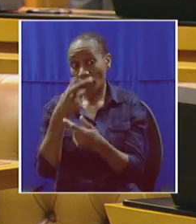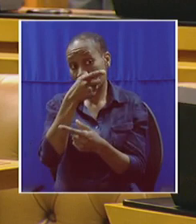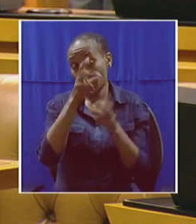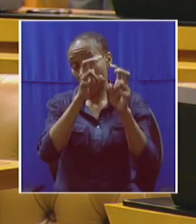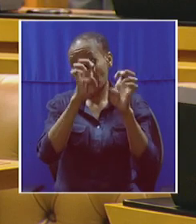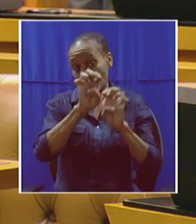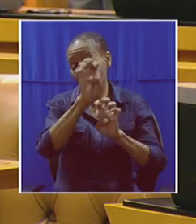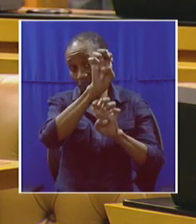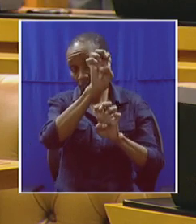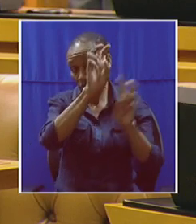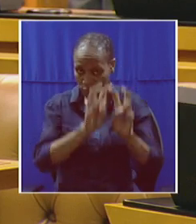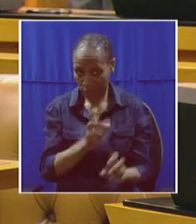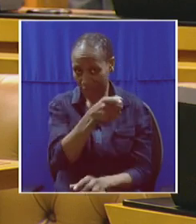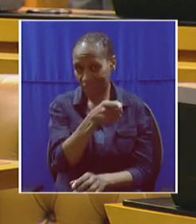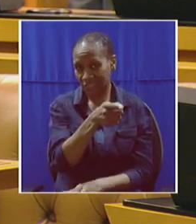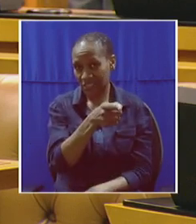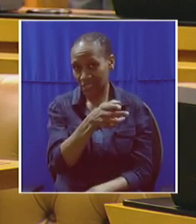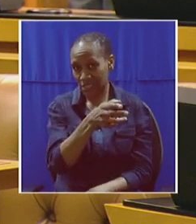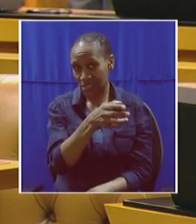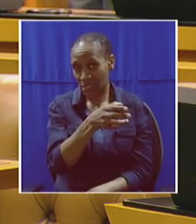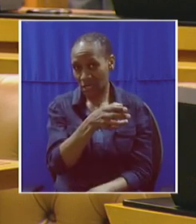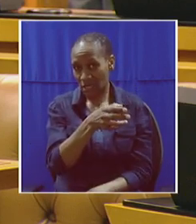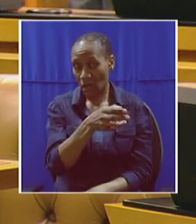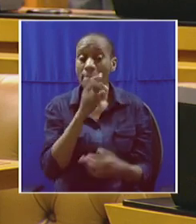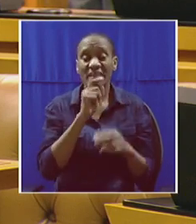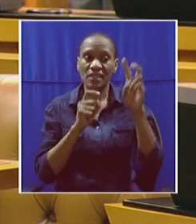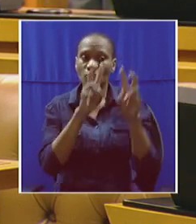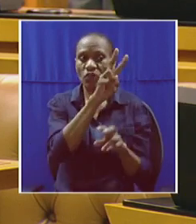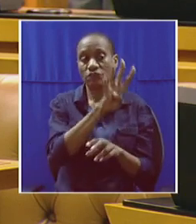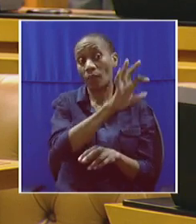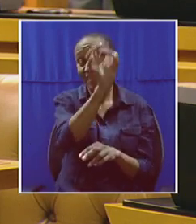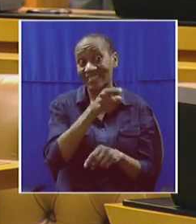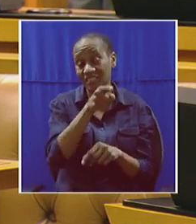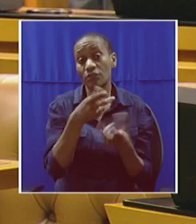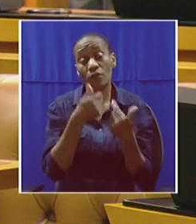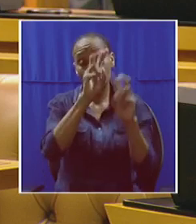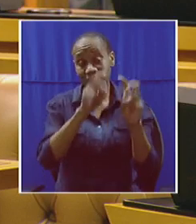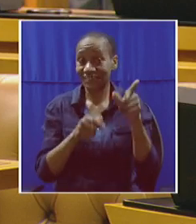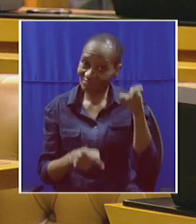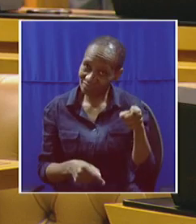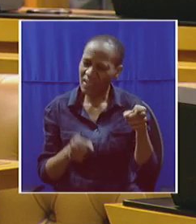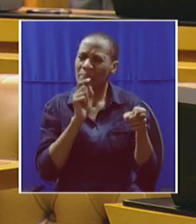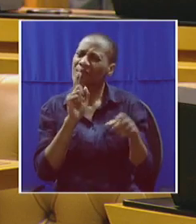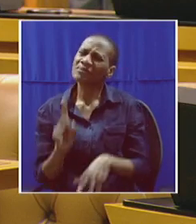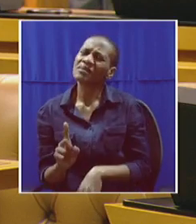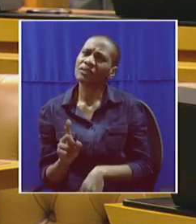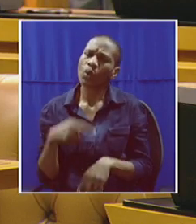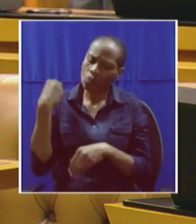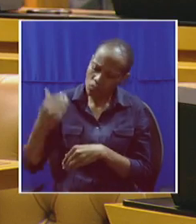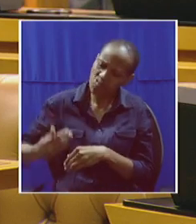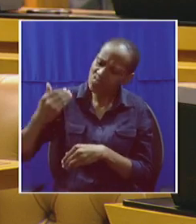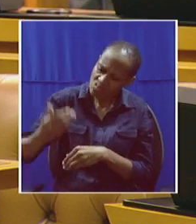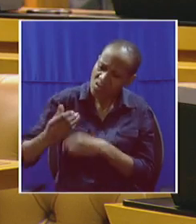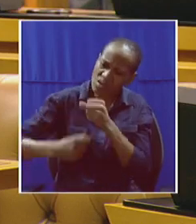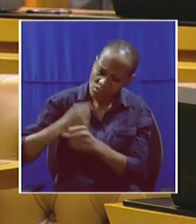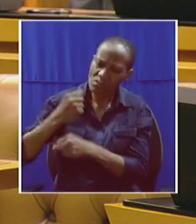it cost is 4 and half% paid for at 24% because the my that we repeat over and over